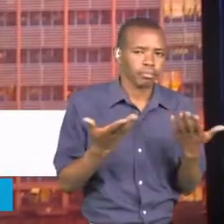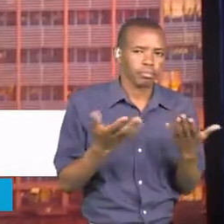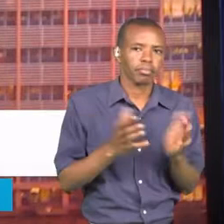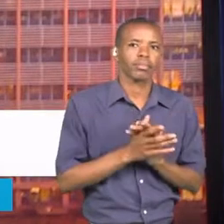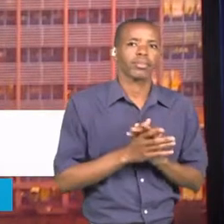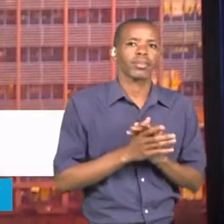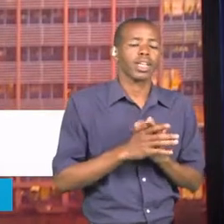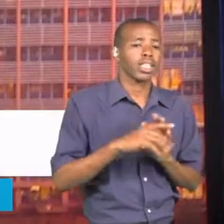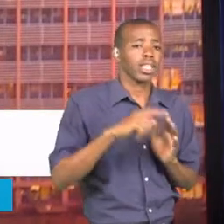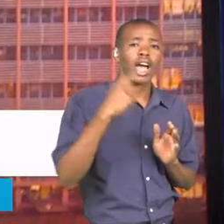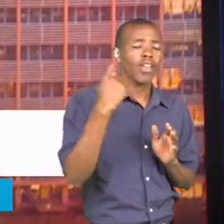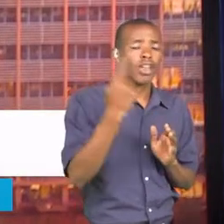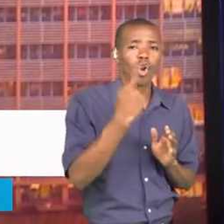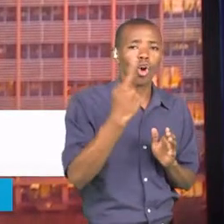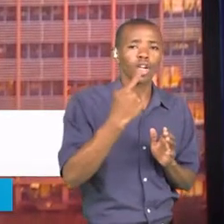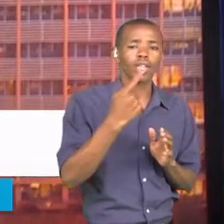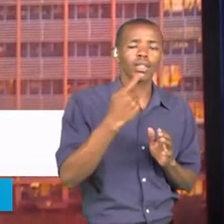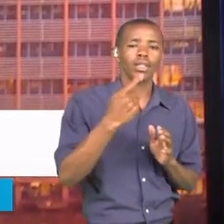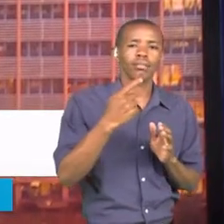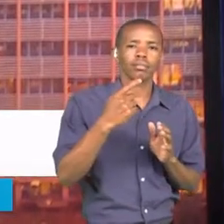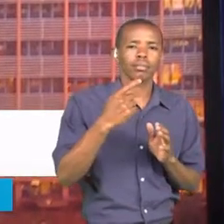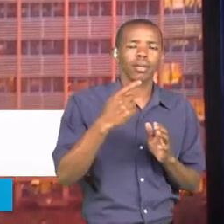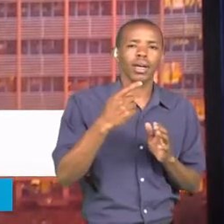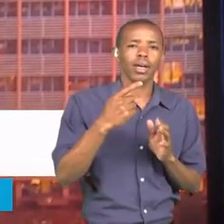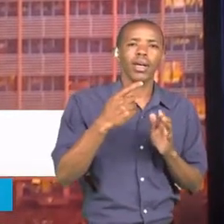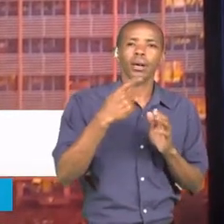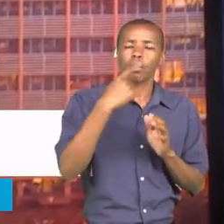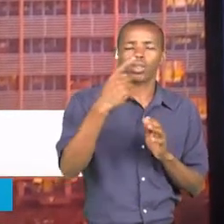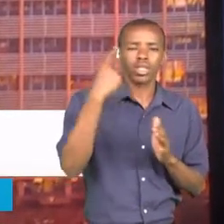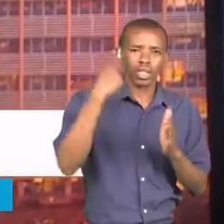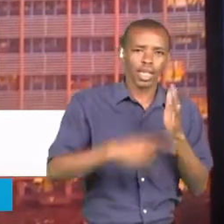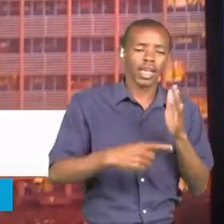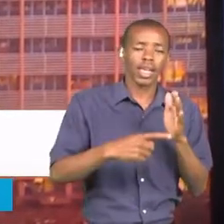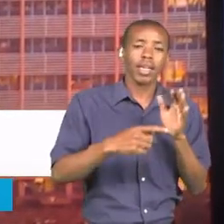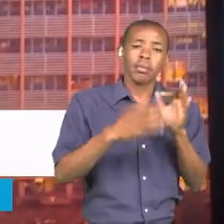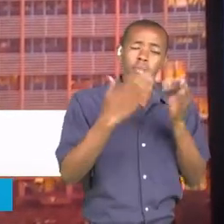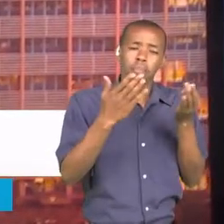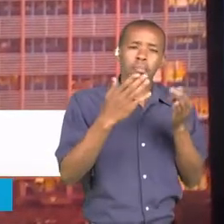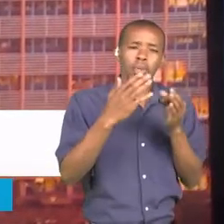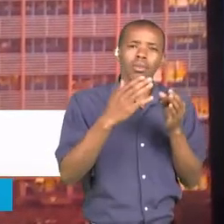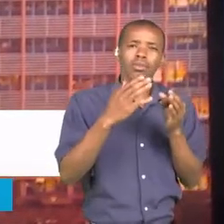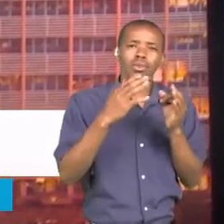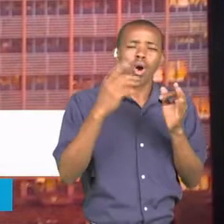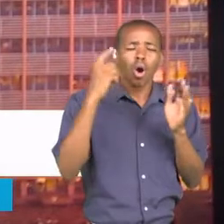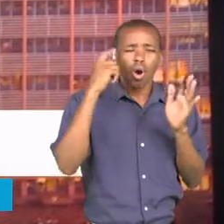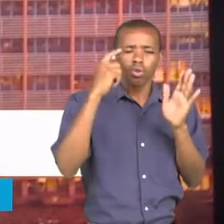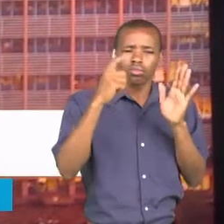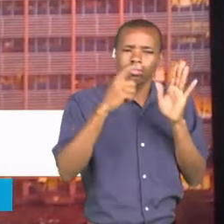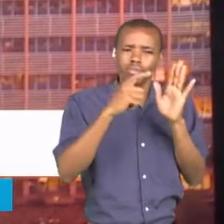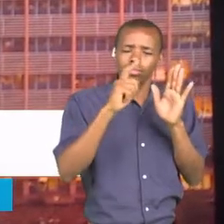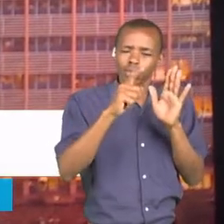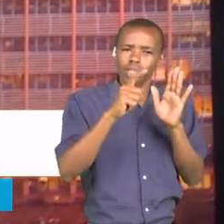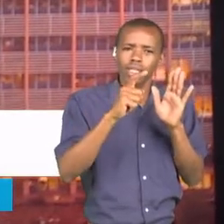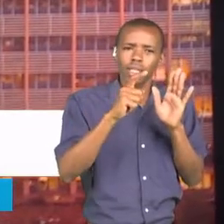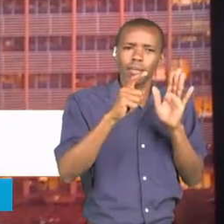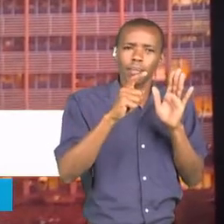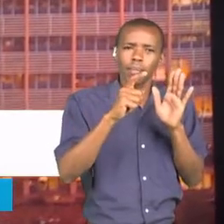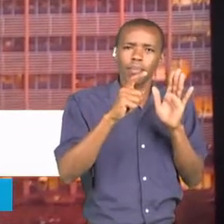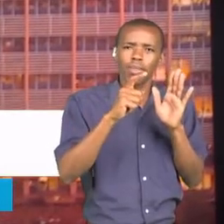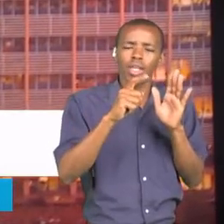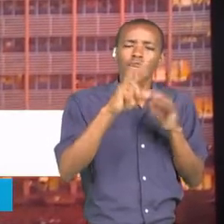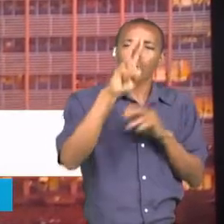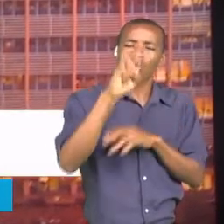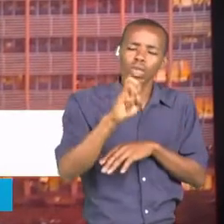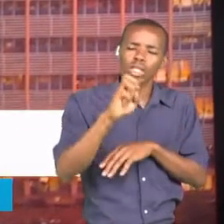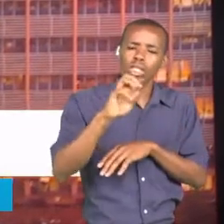That's the only logical conclusion you can draw. Because unless you consider hunger a culture, there's no way you would give 20